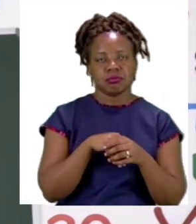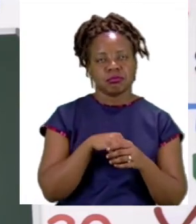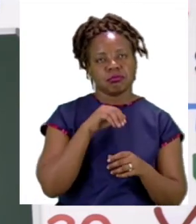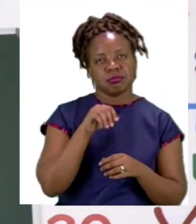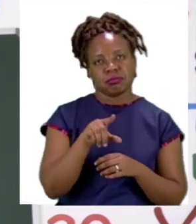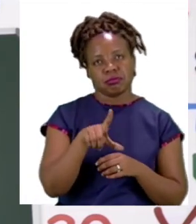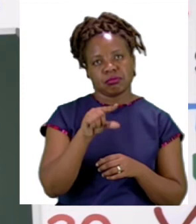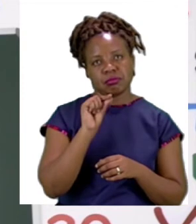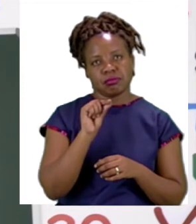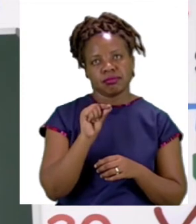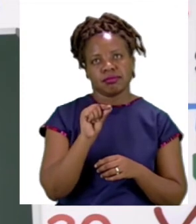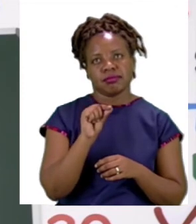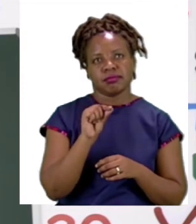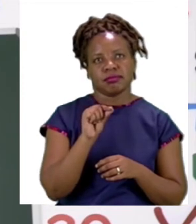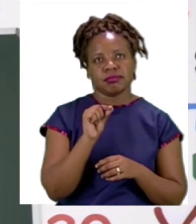line. The